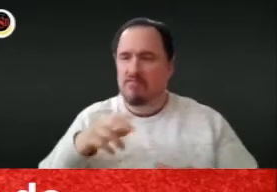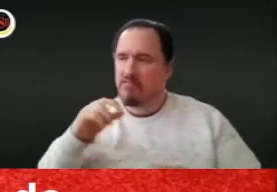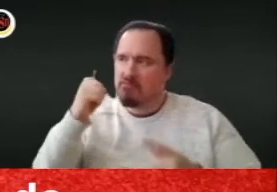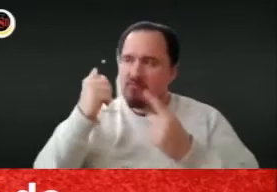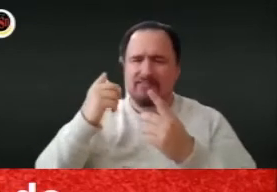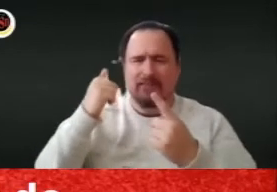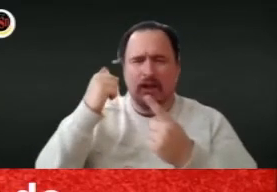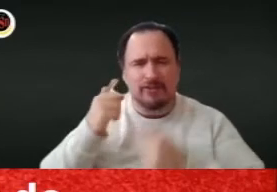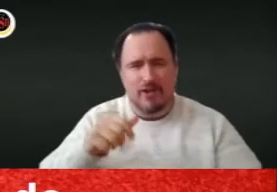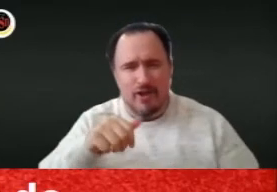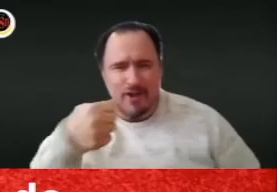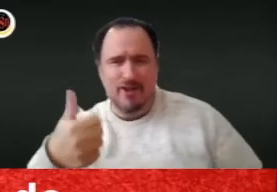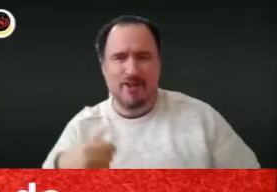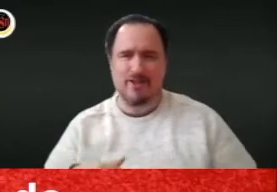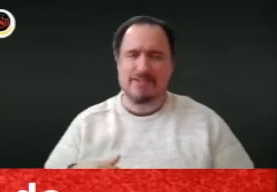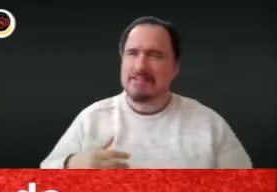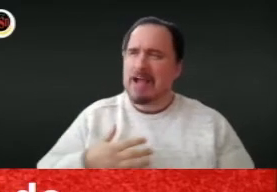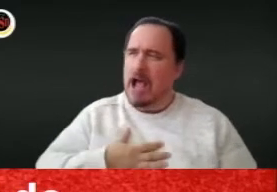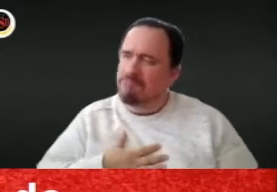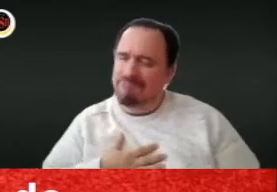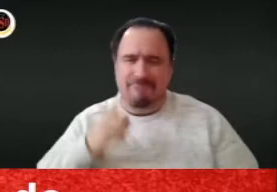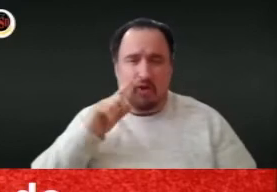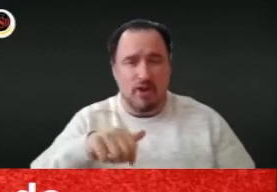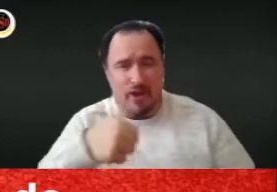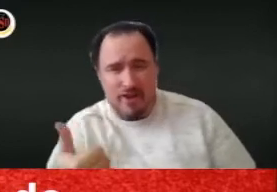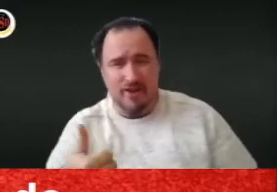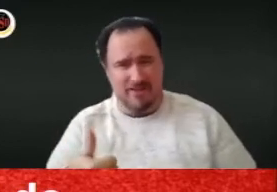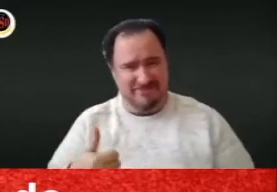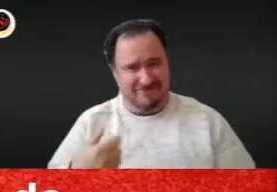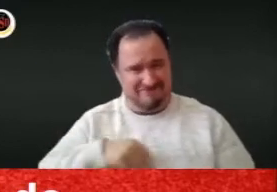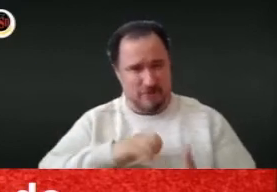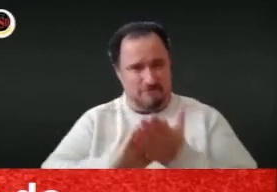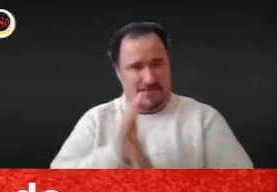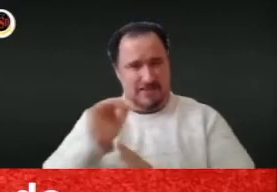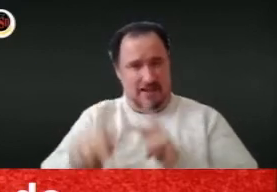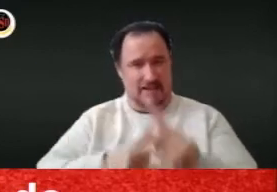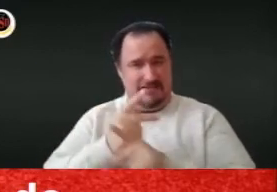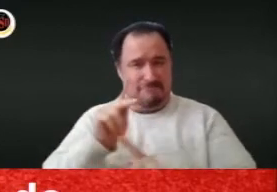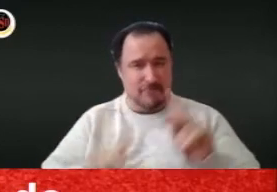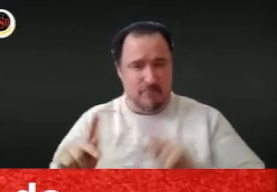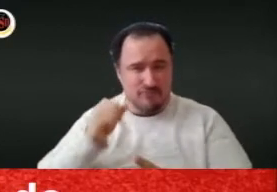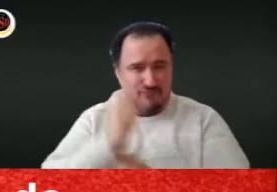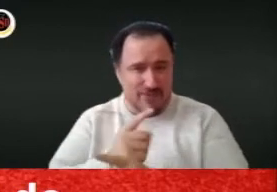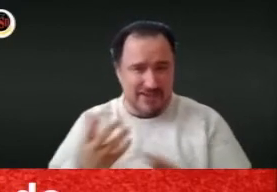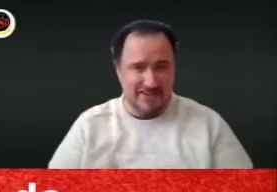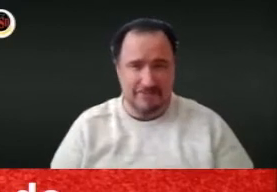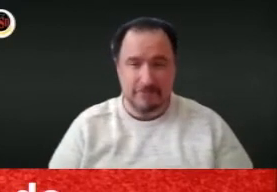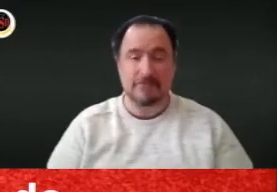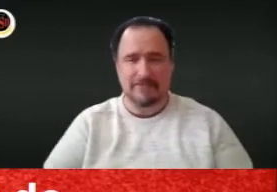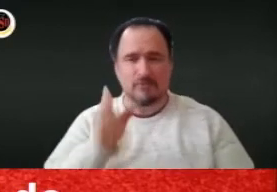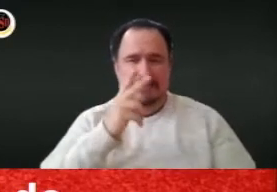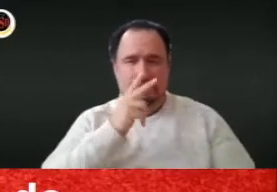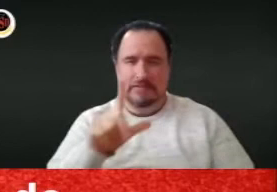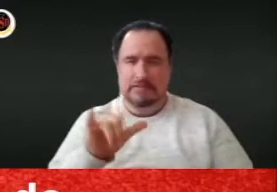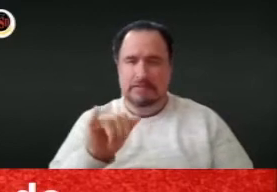like, oh, why do I have to do this? I don't really want to. But is that the kind of person you want to be